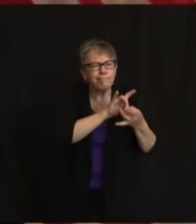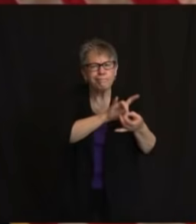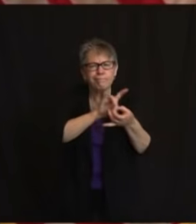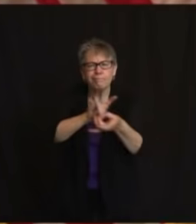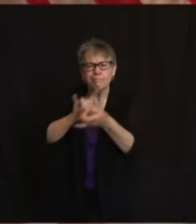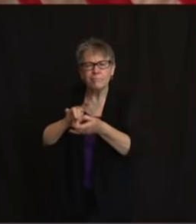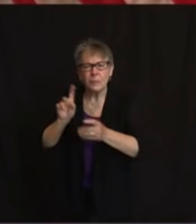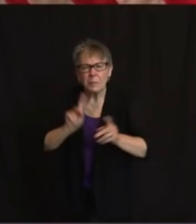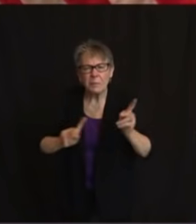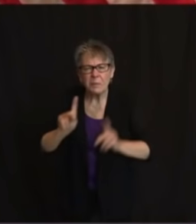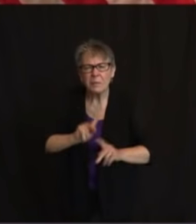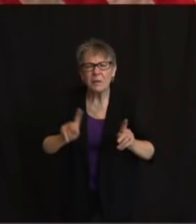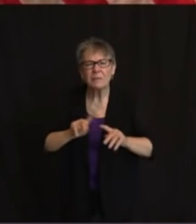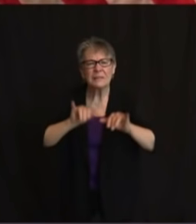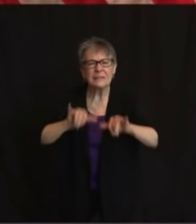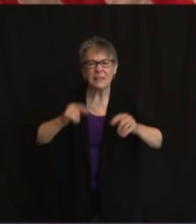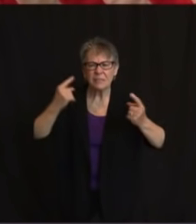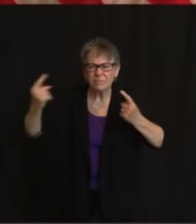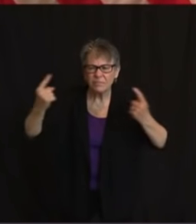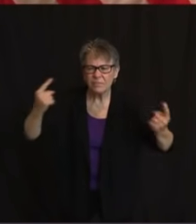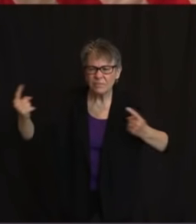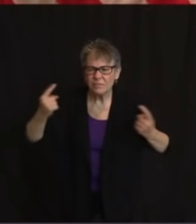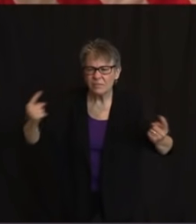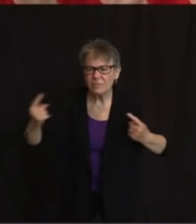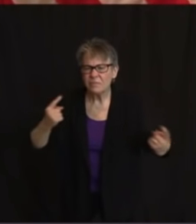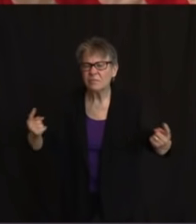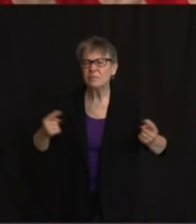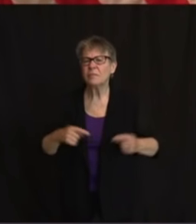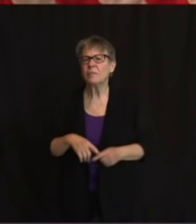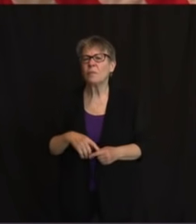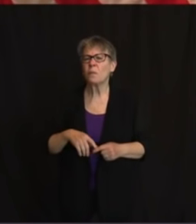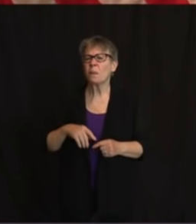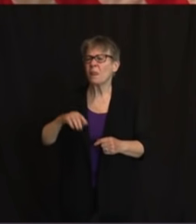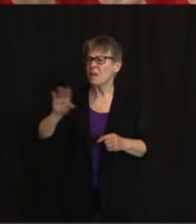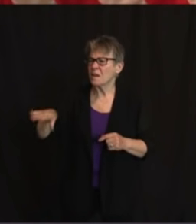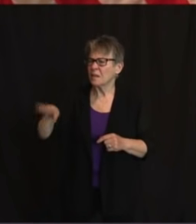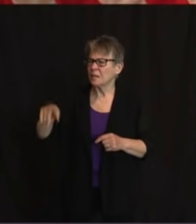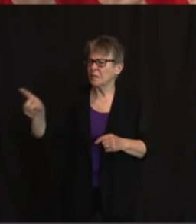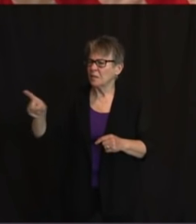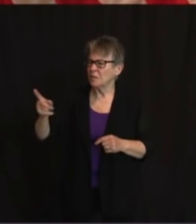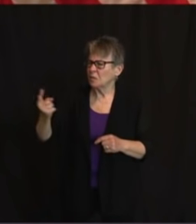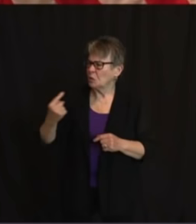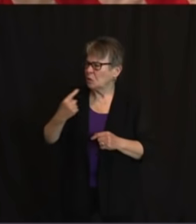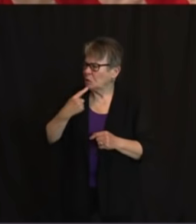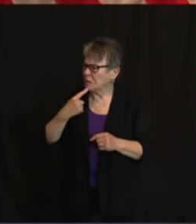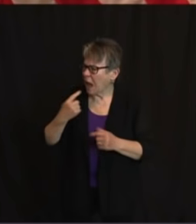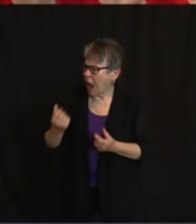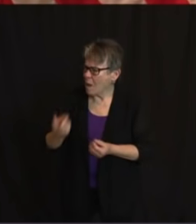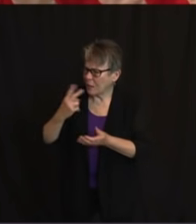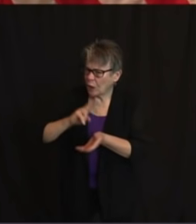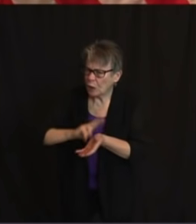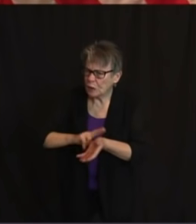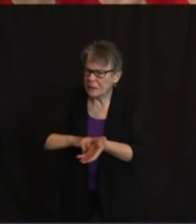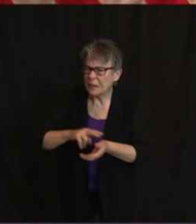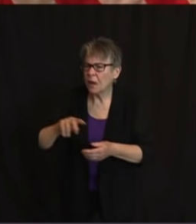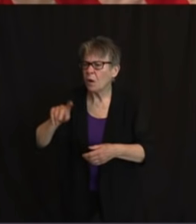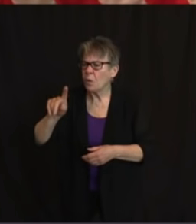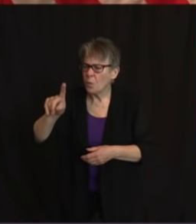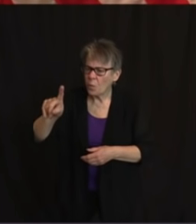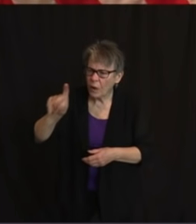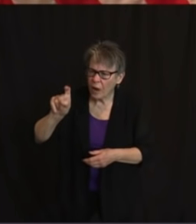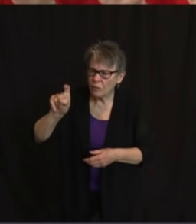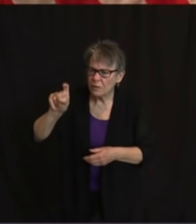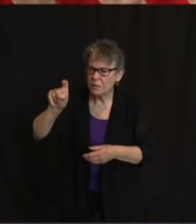state. How many did you say, 175,000? 170,000. 170,000, of which you are among its ranks. Sort of. Bless